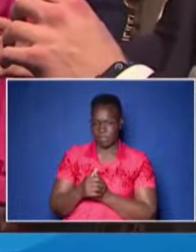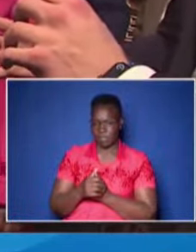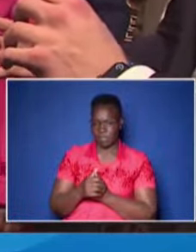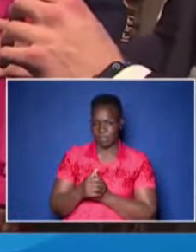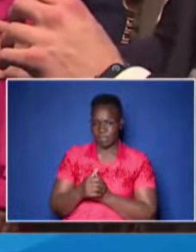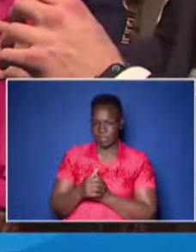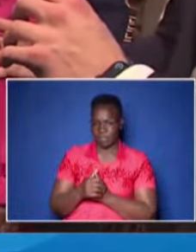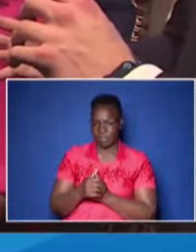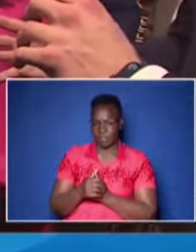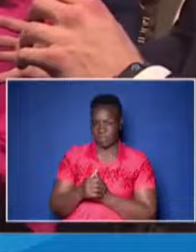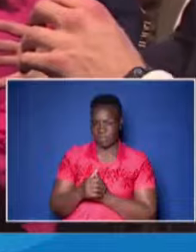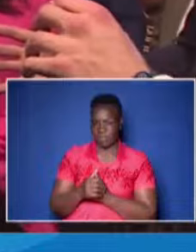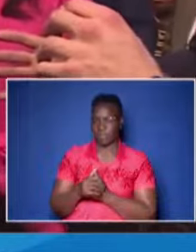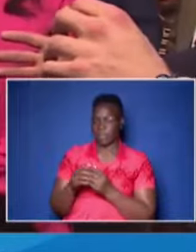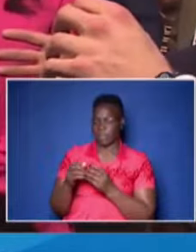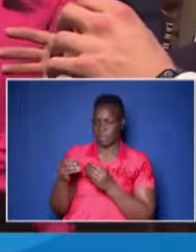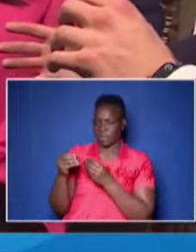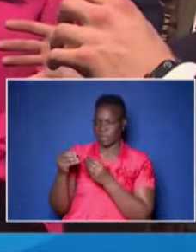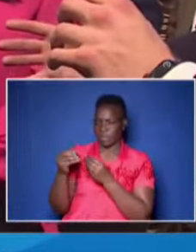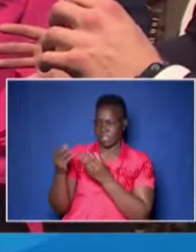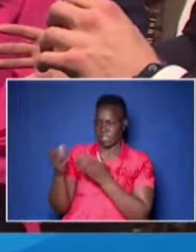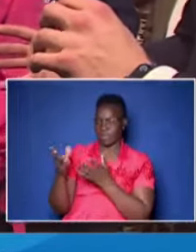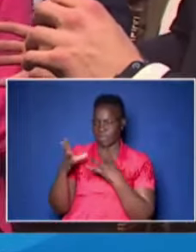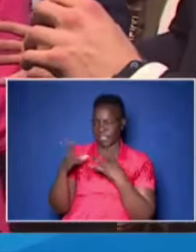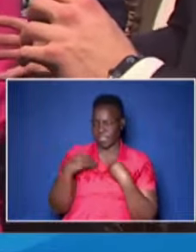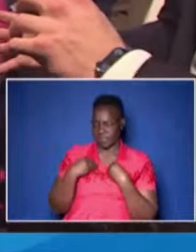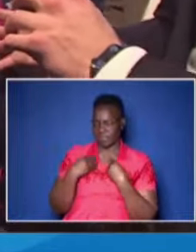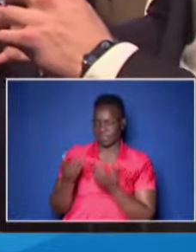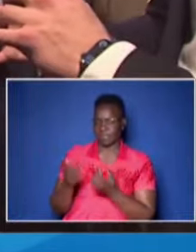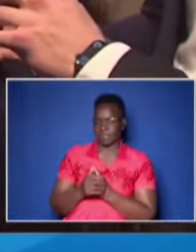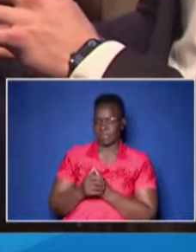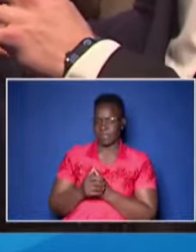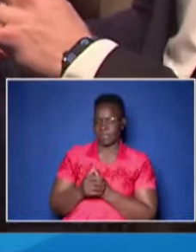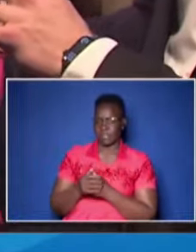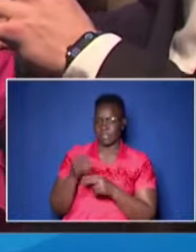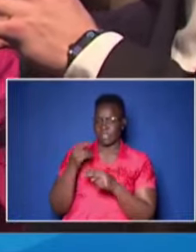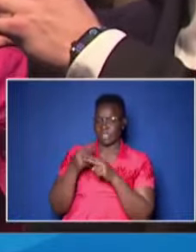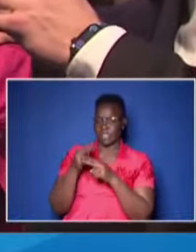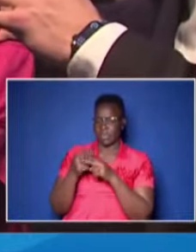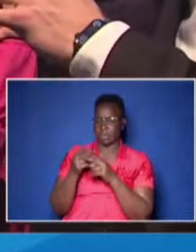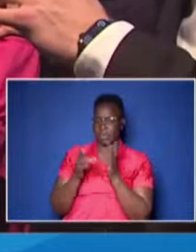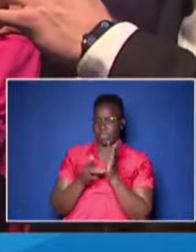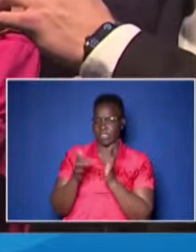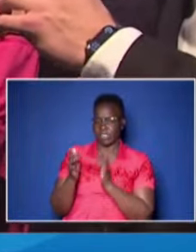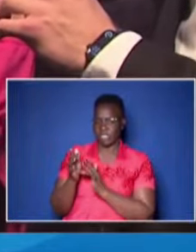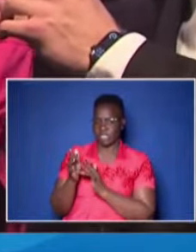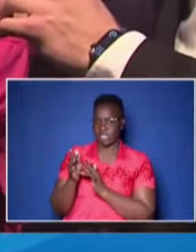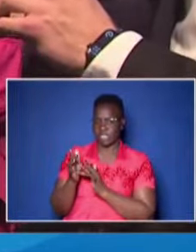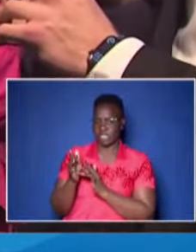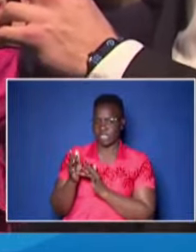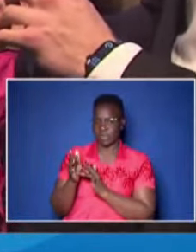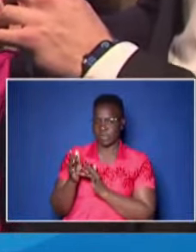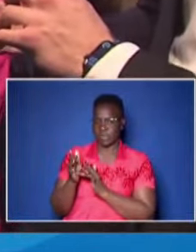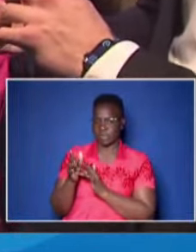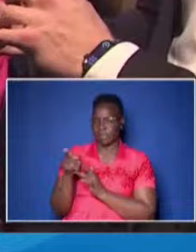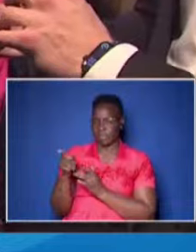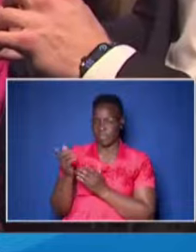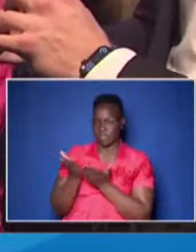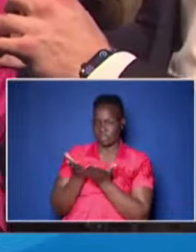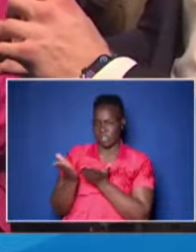receive it my brother in the name of Jesus whom I